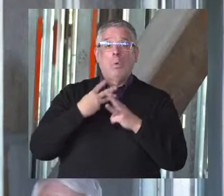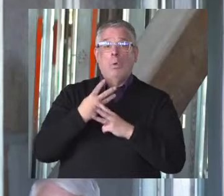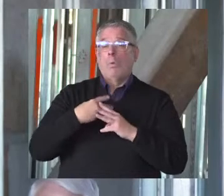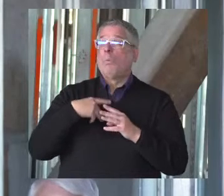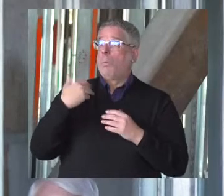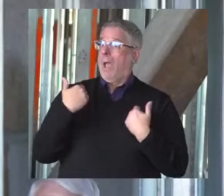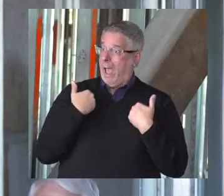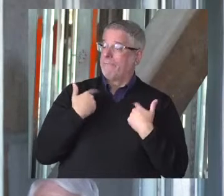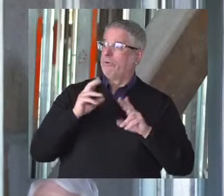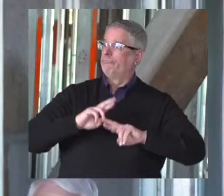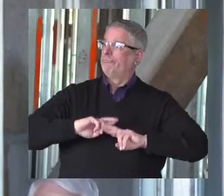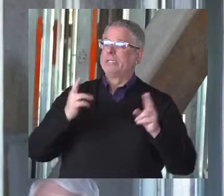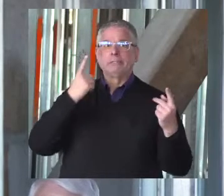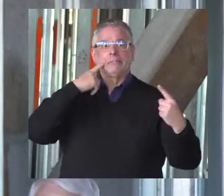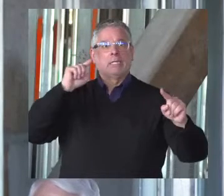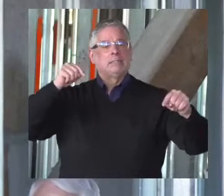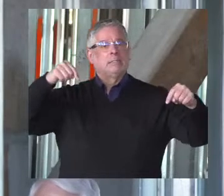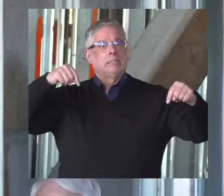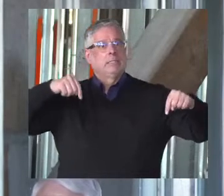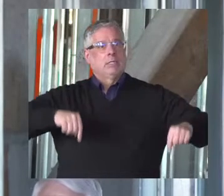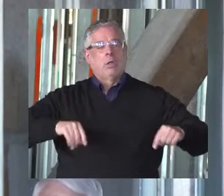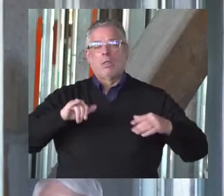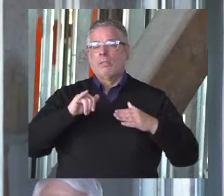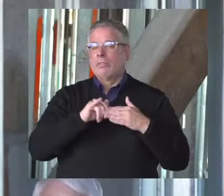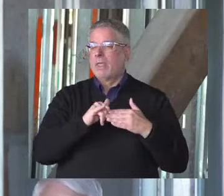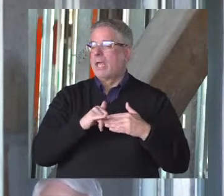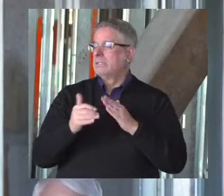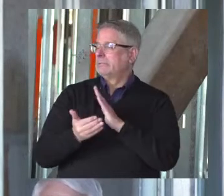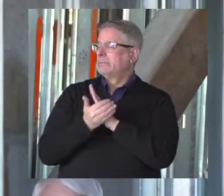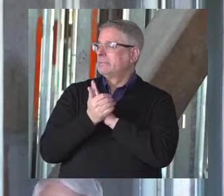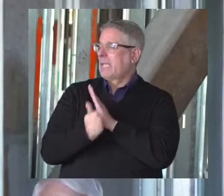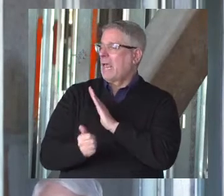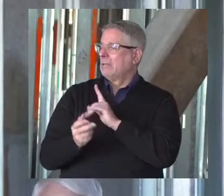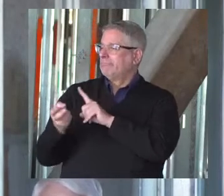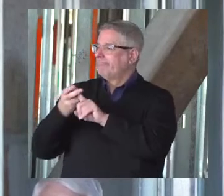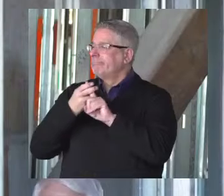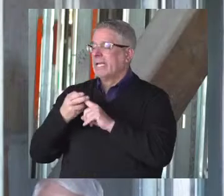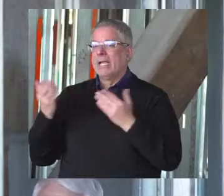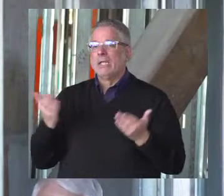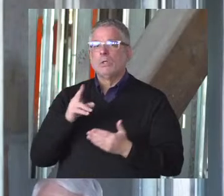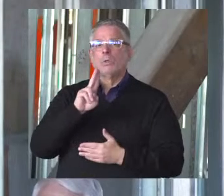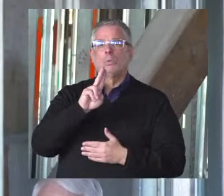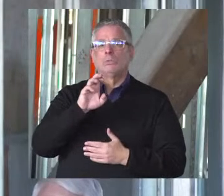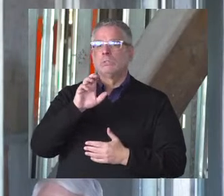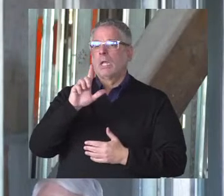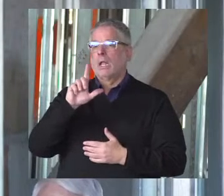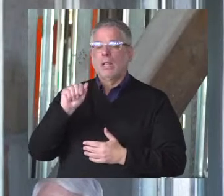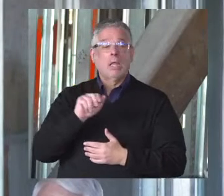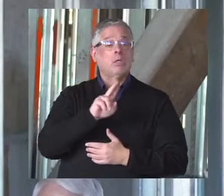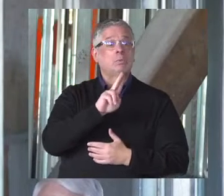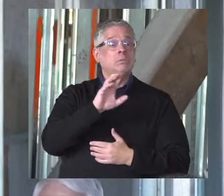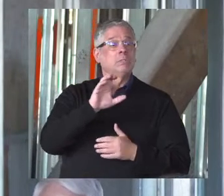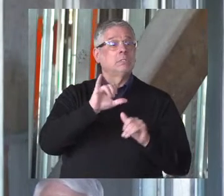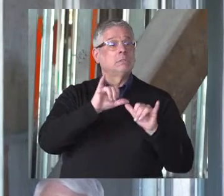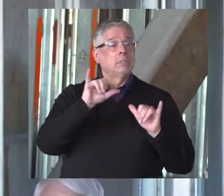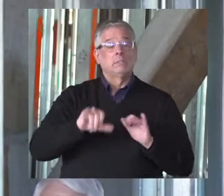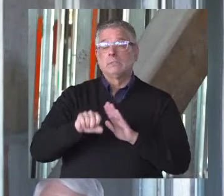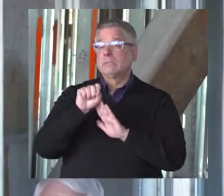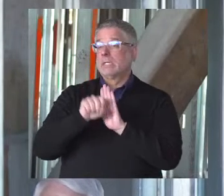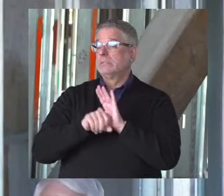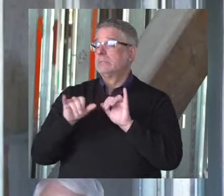for success. And fundamentally, that's the conveyor belt for talent. That is UCLA, the UC system, the community colleges, and the state